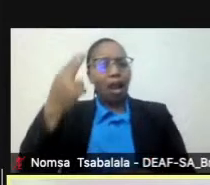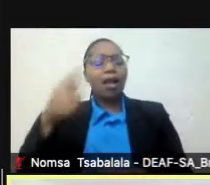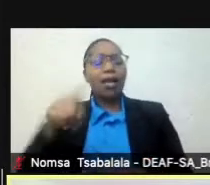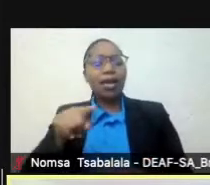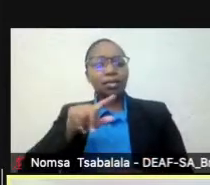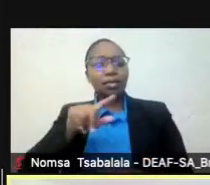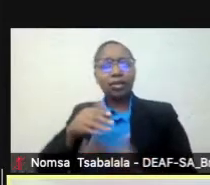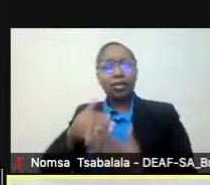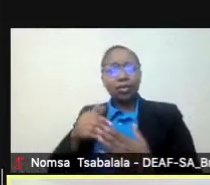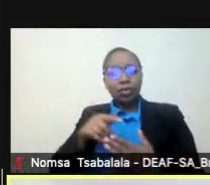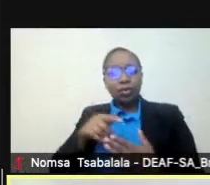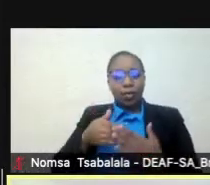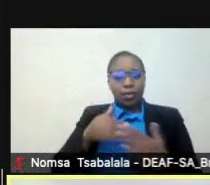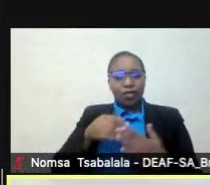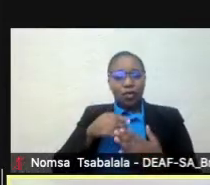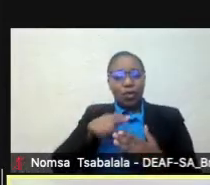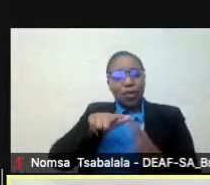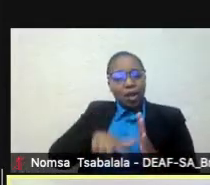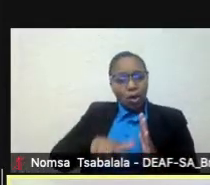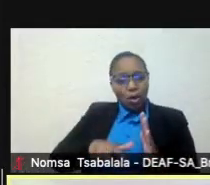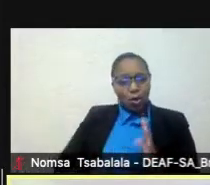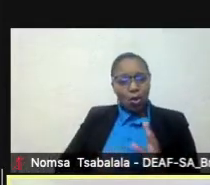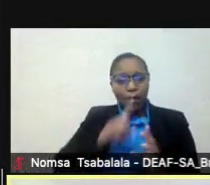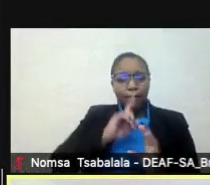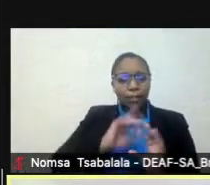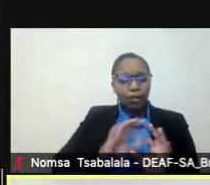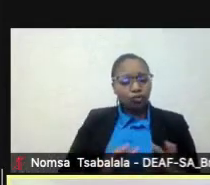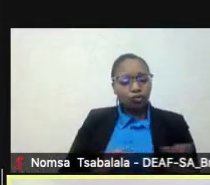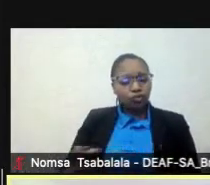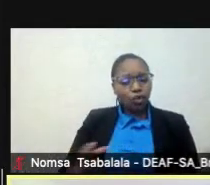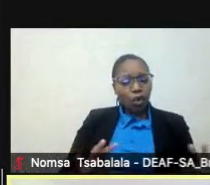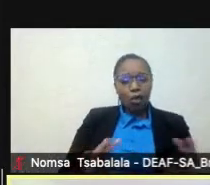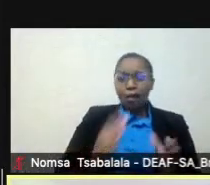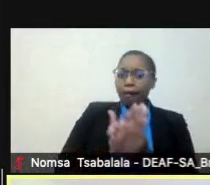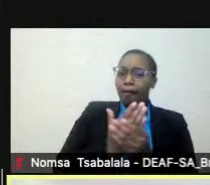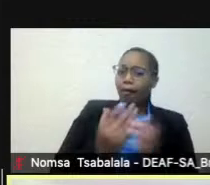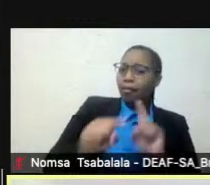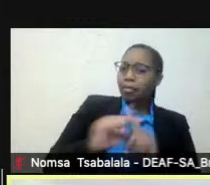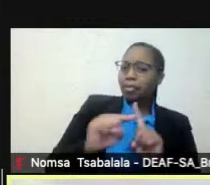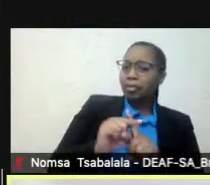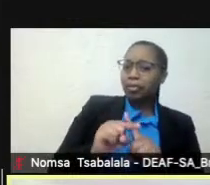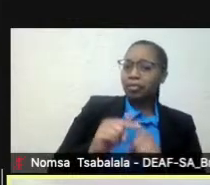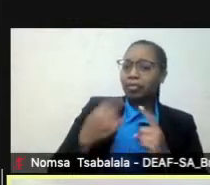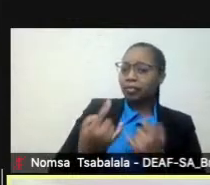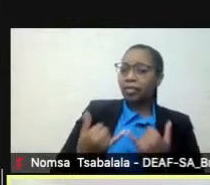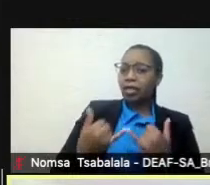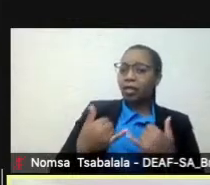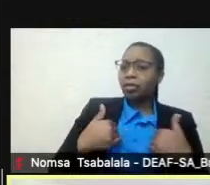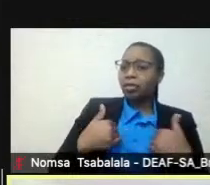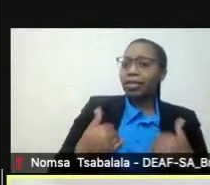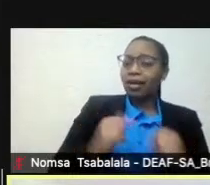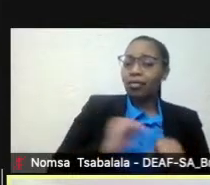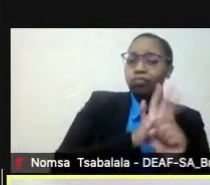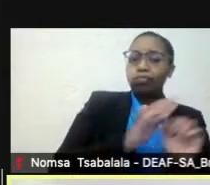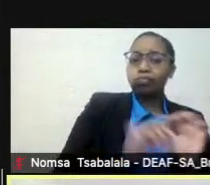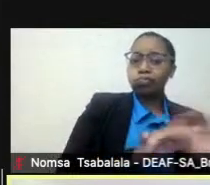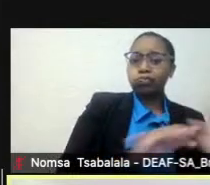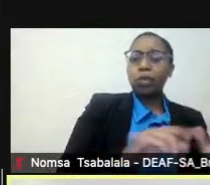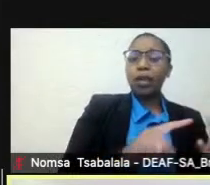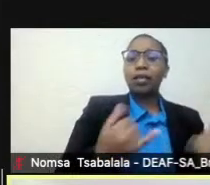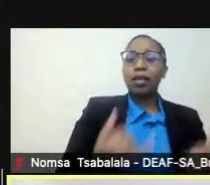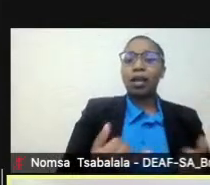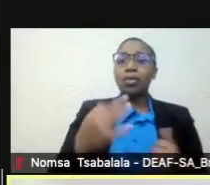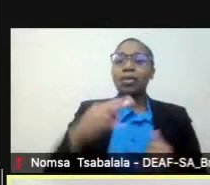we've ever been since the start of the pandemic. Between the second and third waves, we'd reached about 4%. And